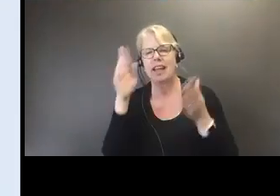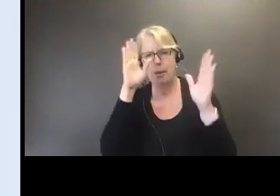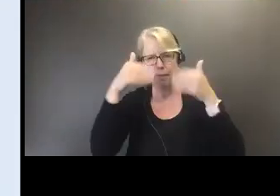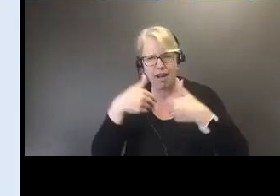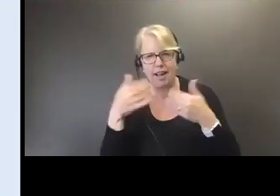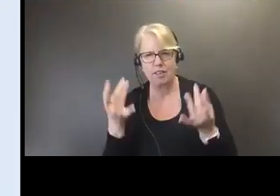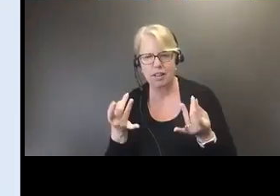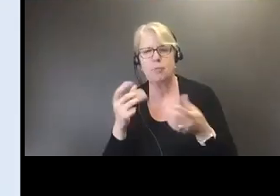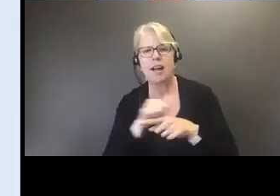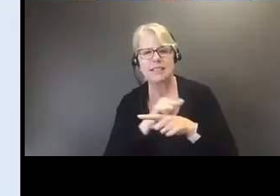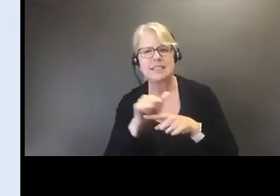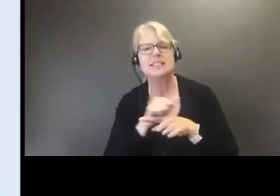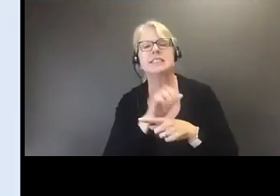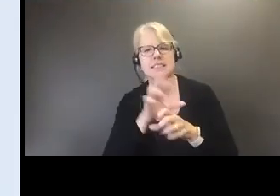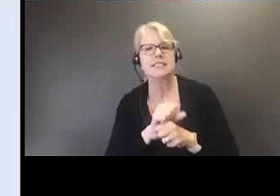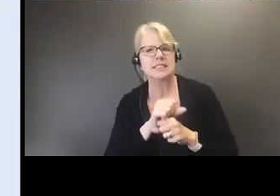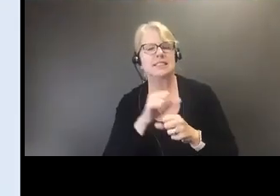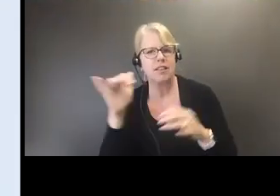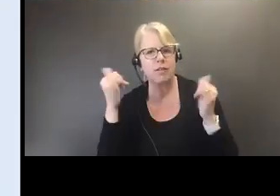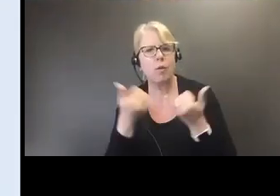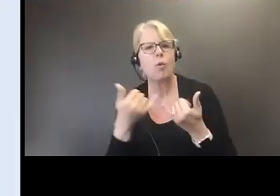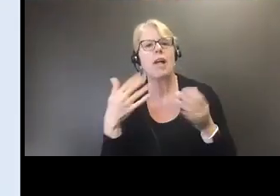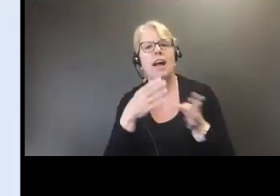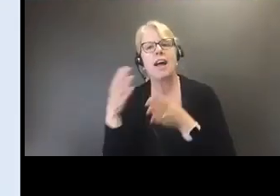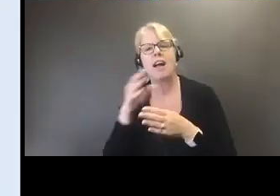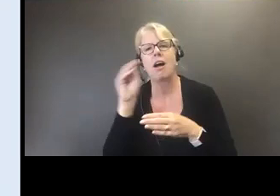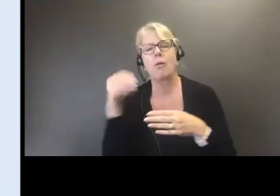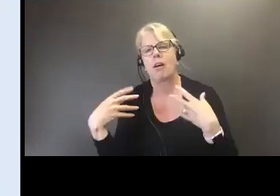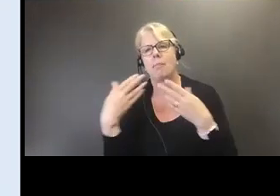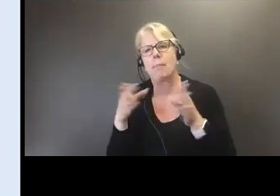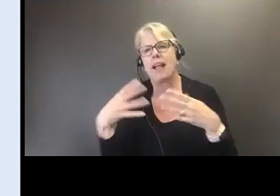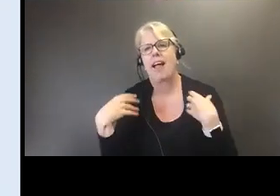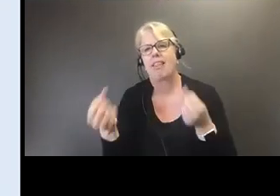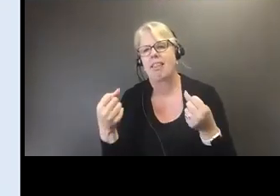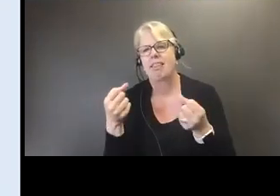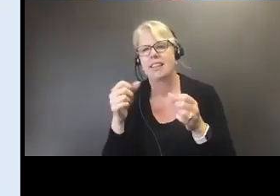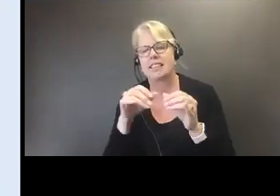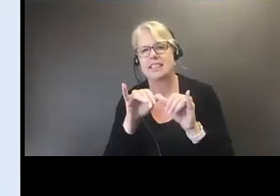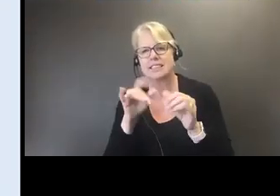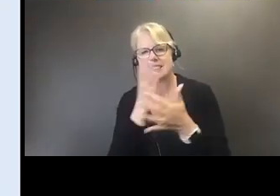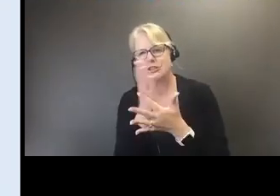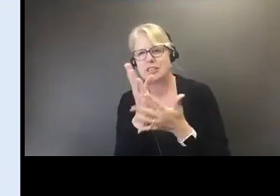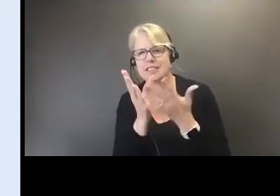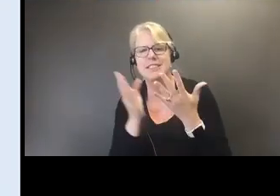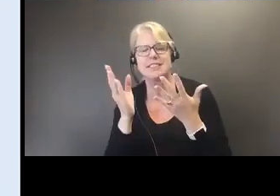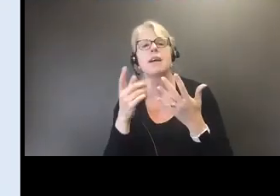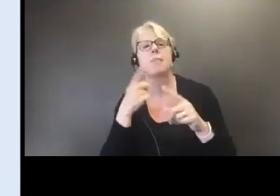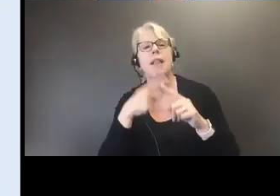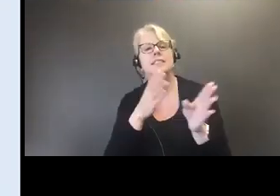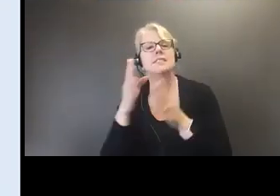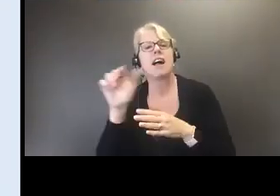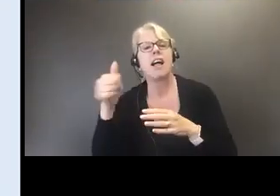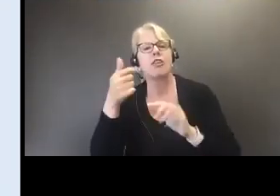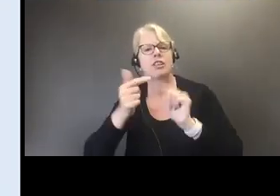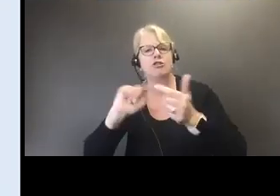mental health series offered through Ottawa Public Health. And then this is a sampling of some of our regular interactive programs. And again, a